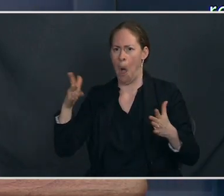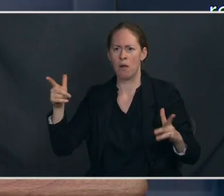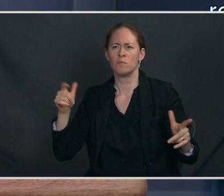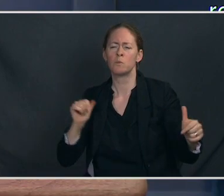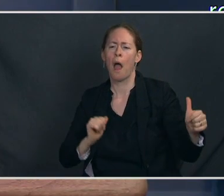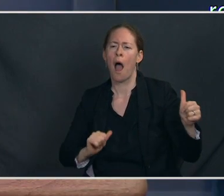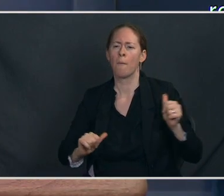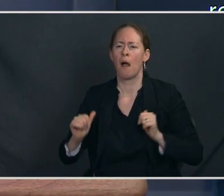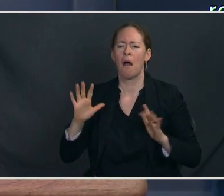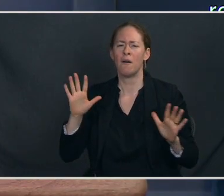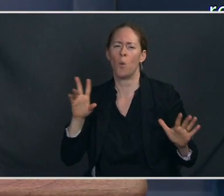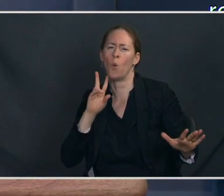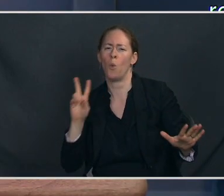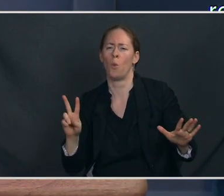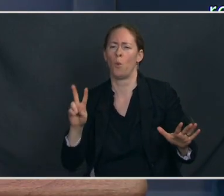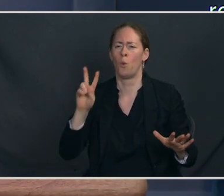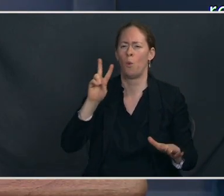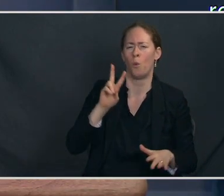on television.